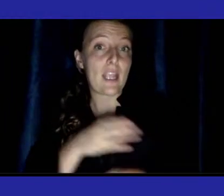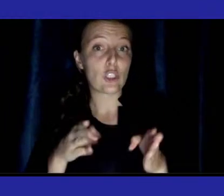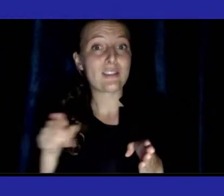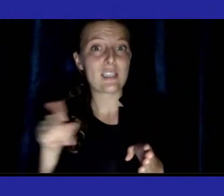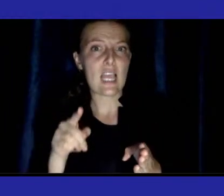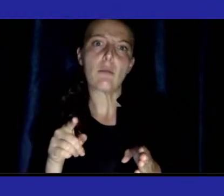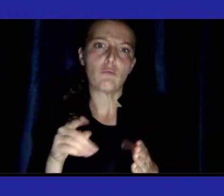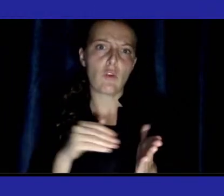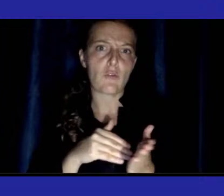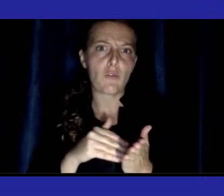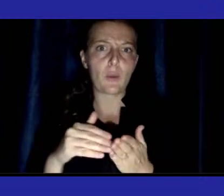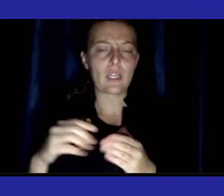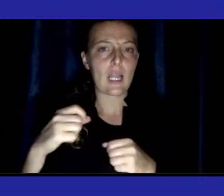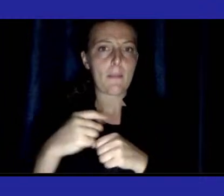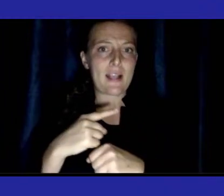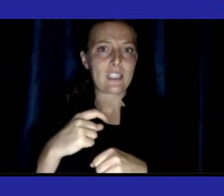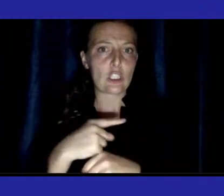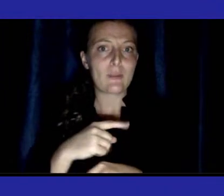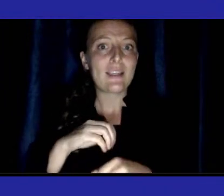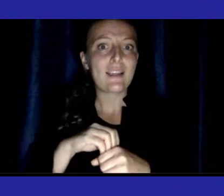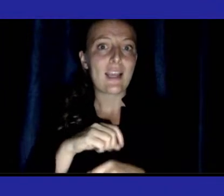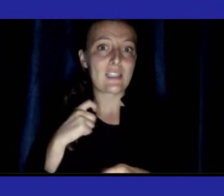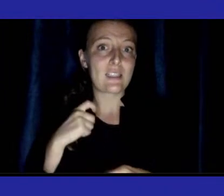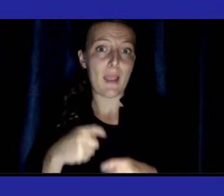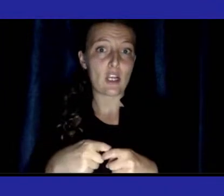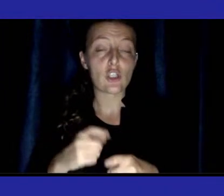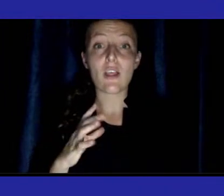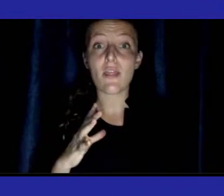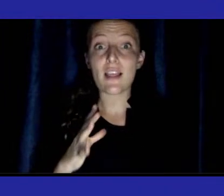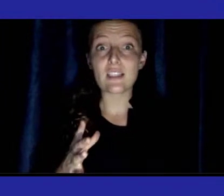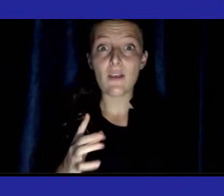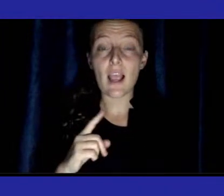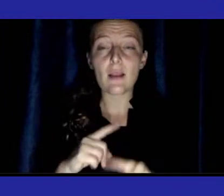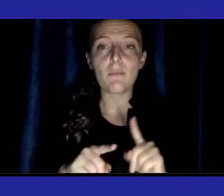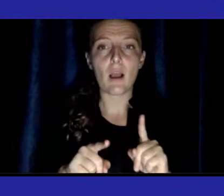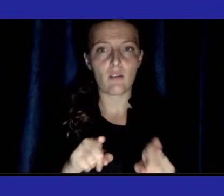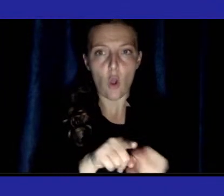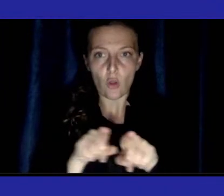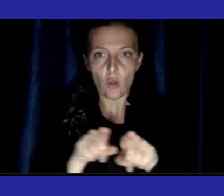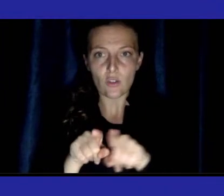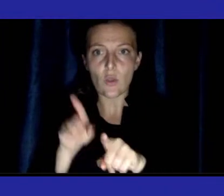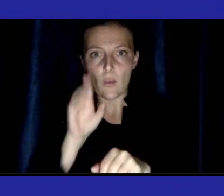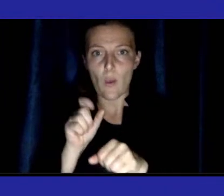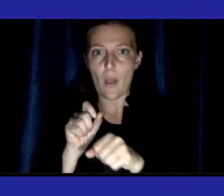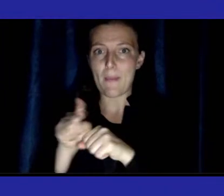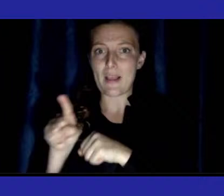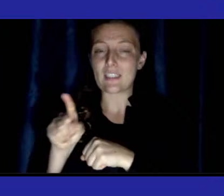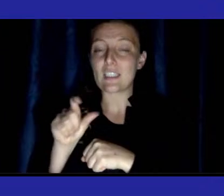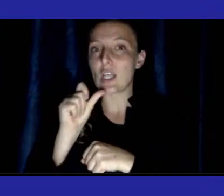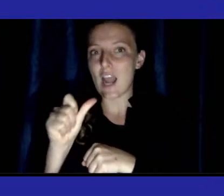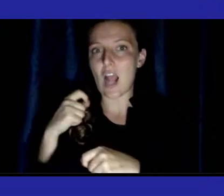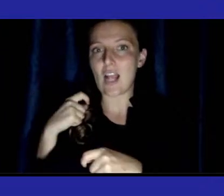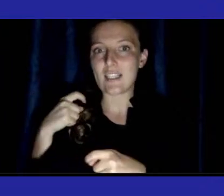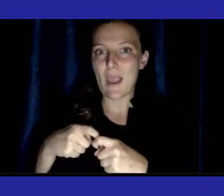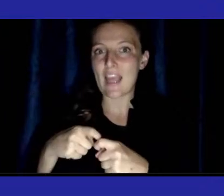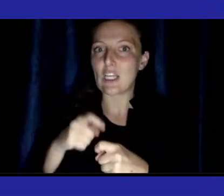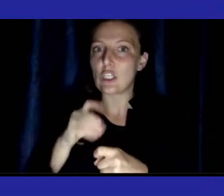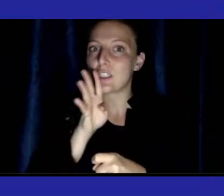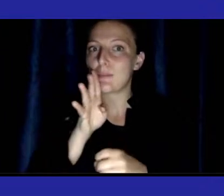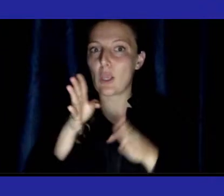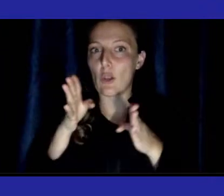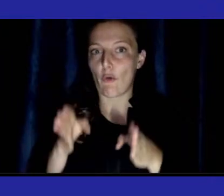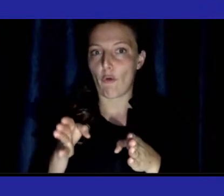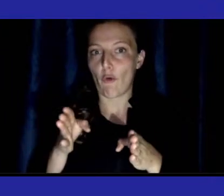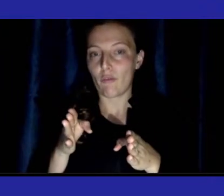then patients also message their non-Spanish speaking provider. Right, right. So a couple of the systems